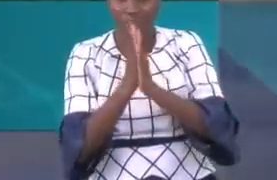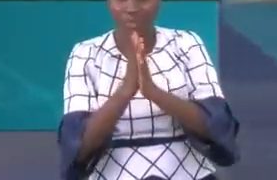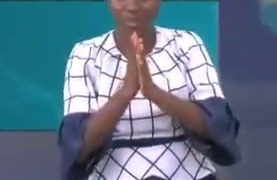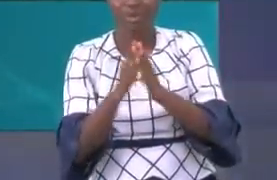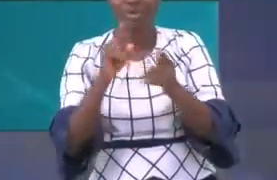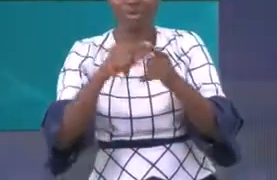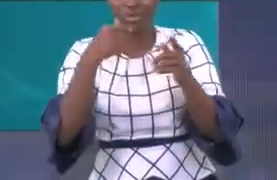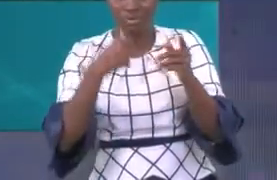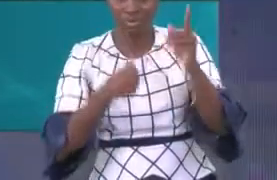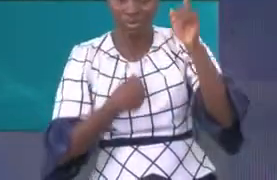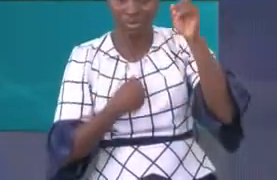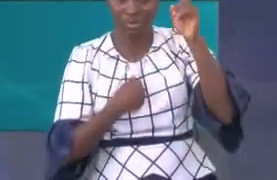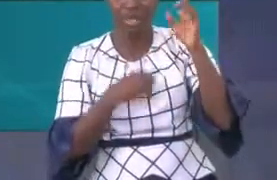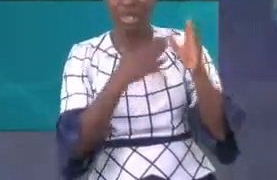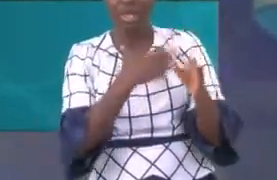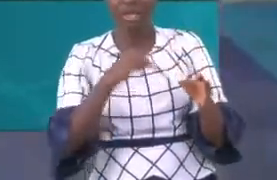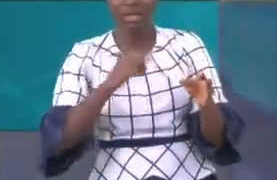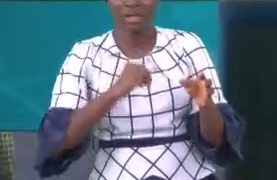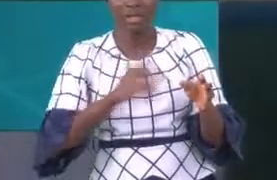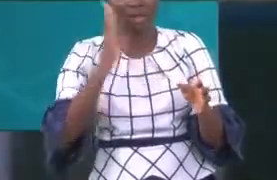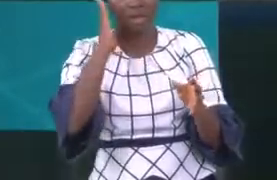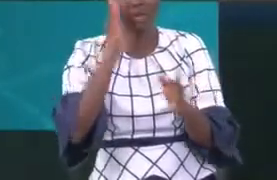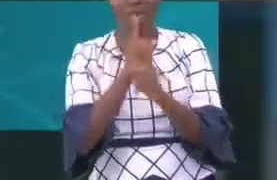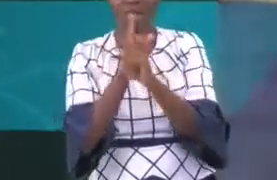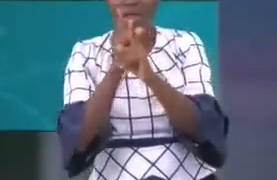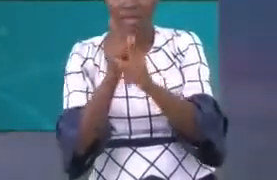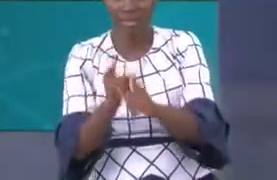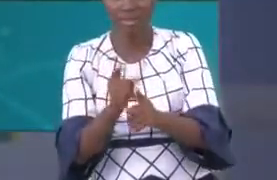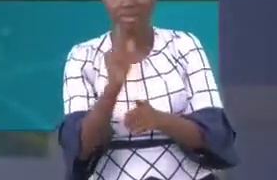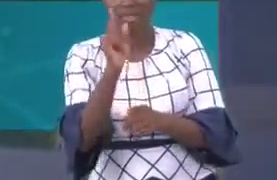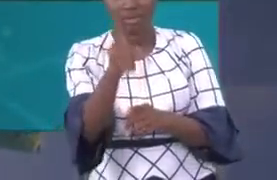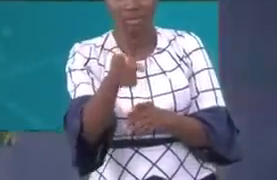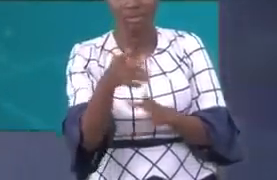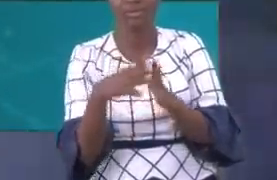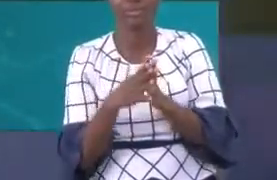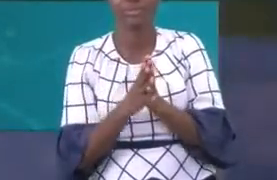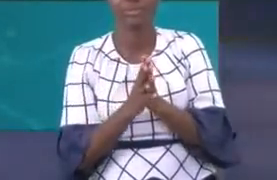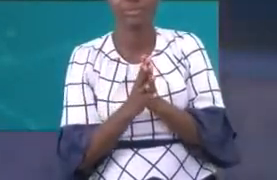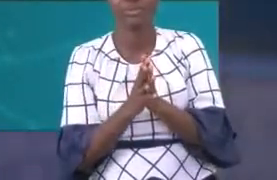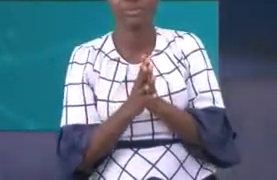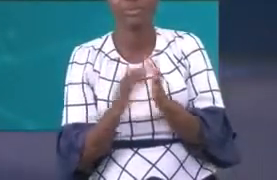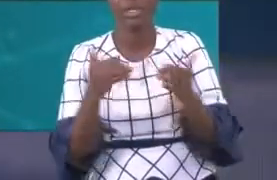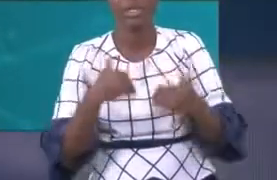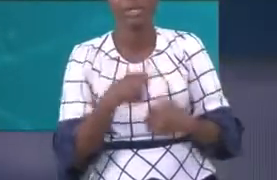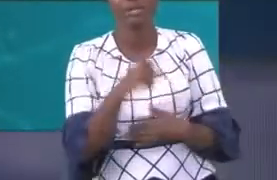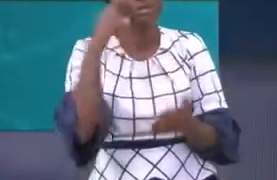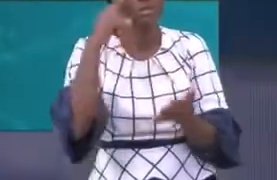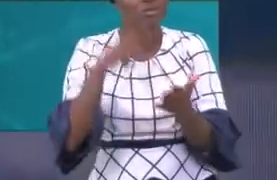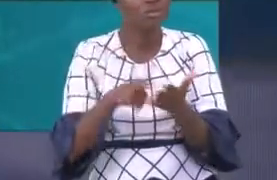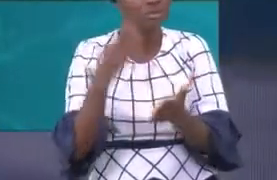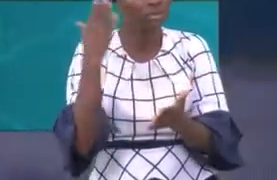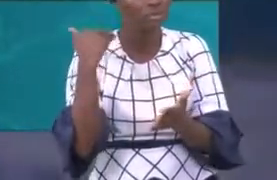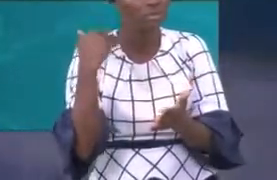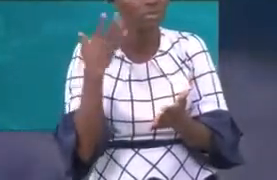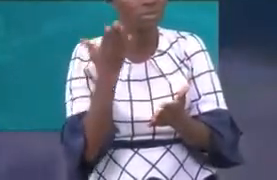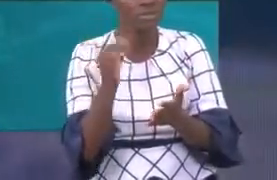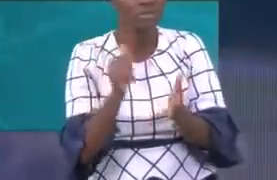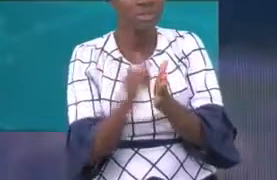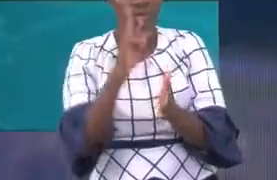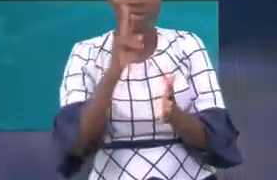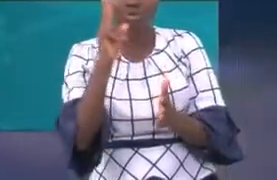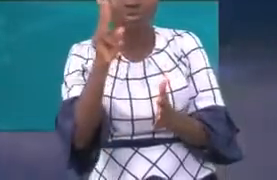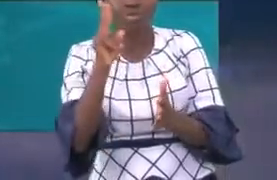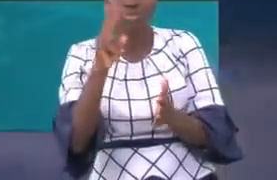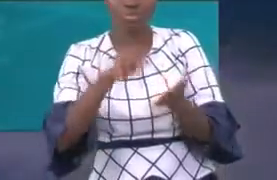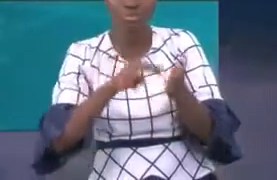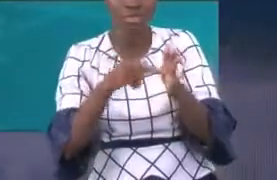will answer thee. Have you noticed the two parts to that sentence? And there's nothing in between.